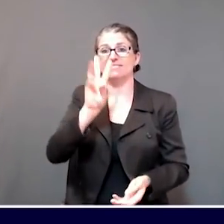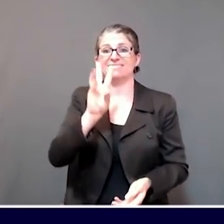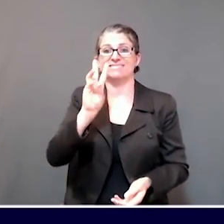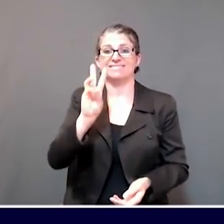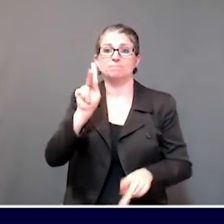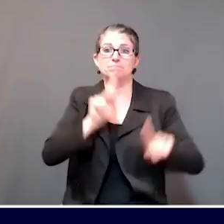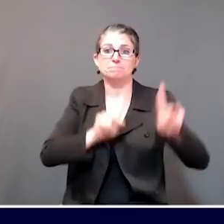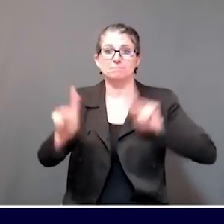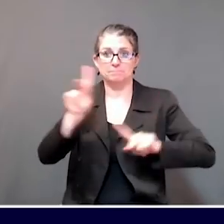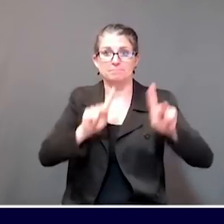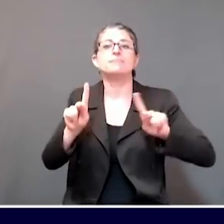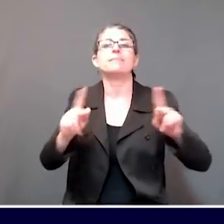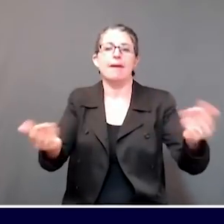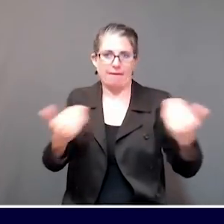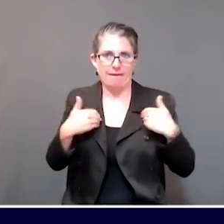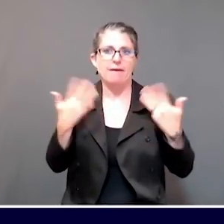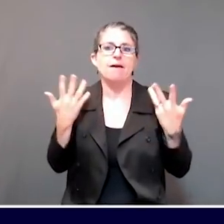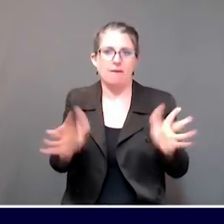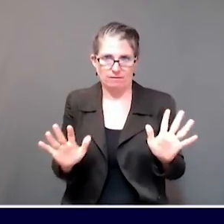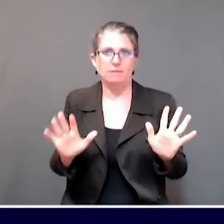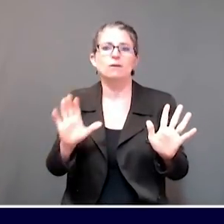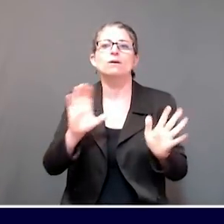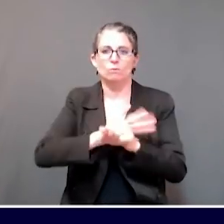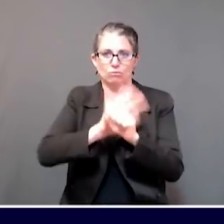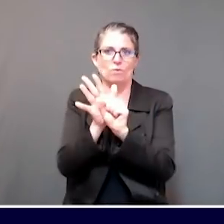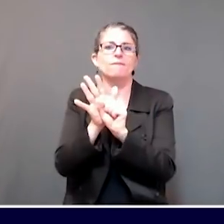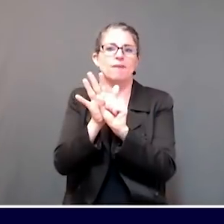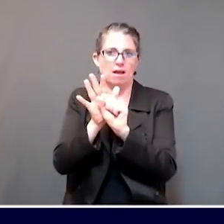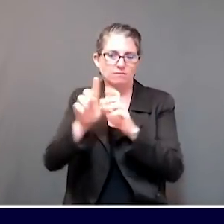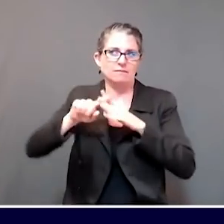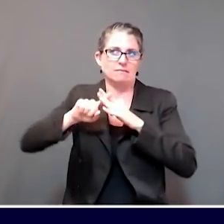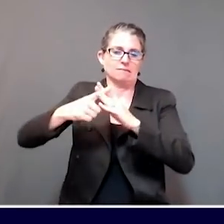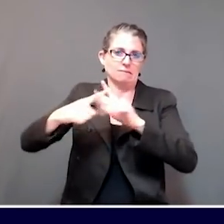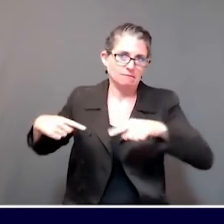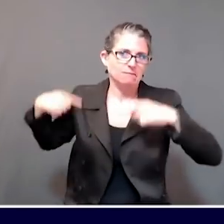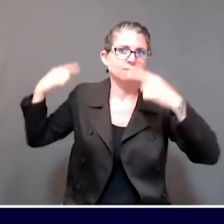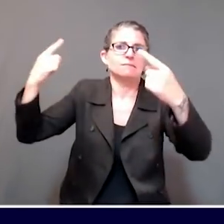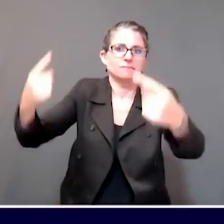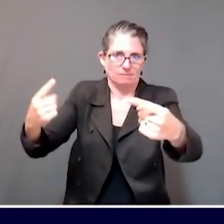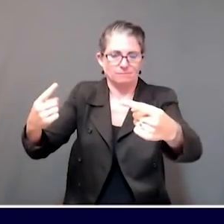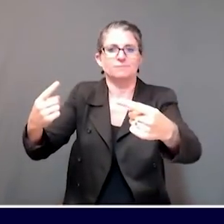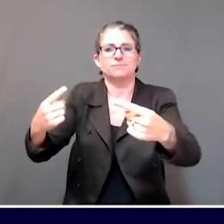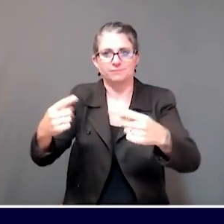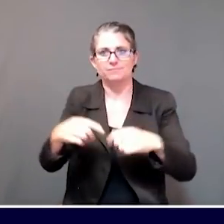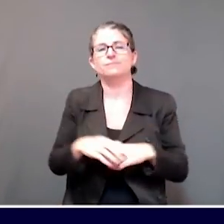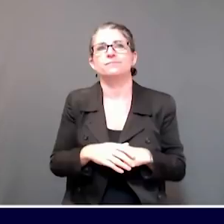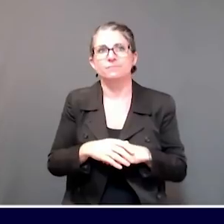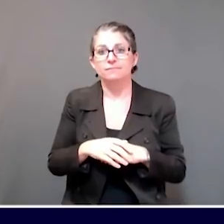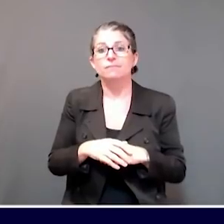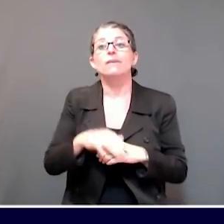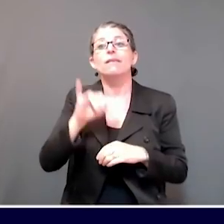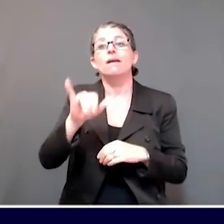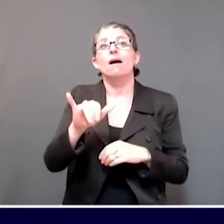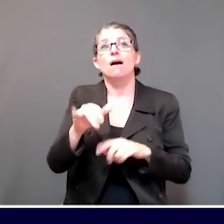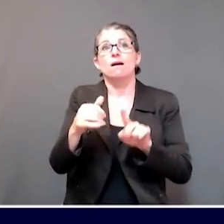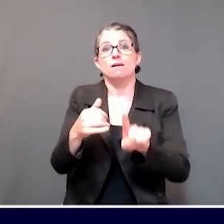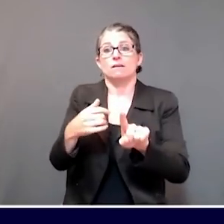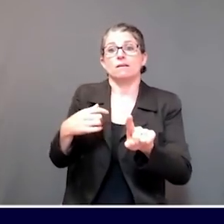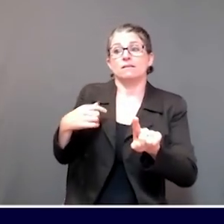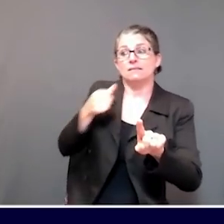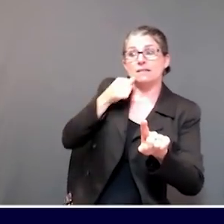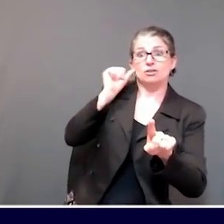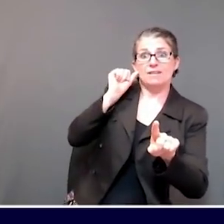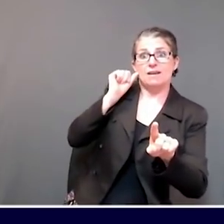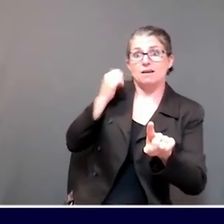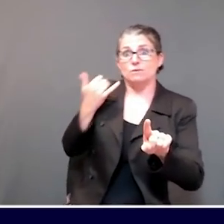3,566 cases of COVID-19 across the state of Maine. That represents an increase of 8 cases since